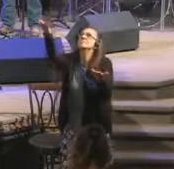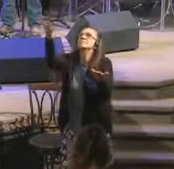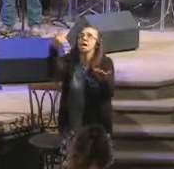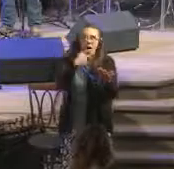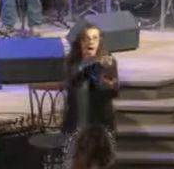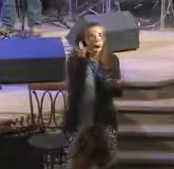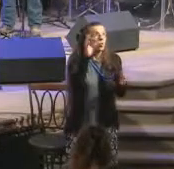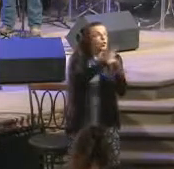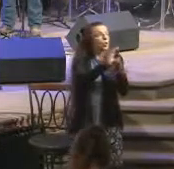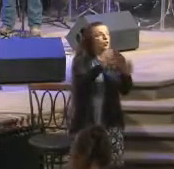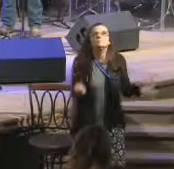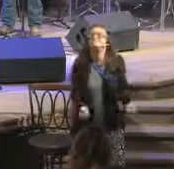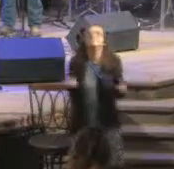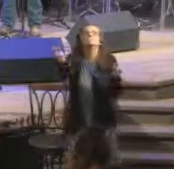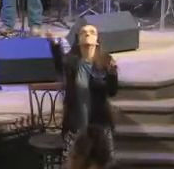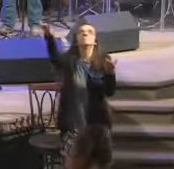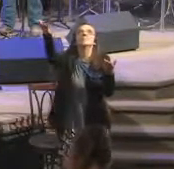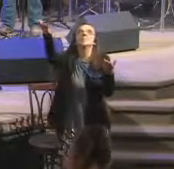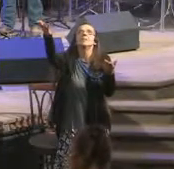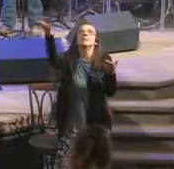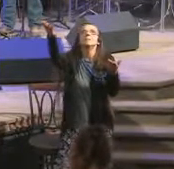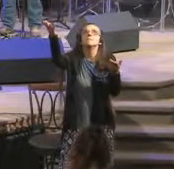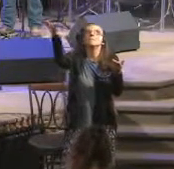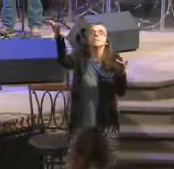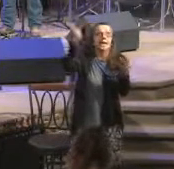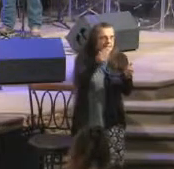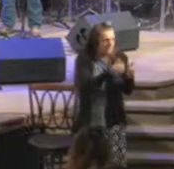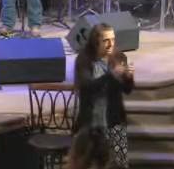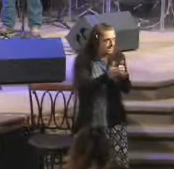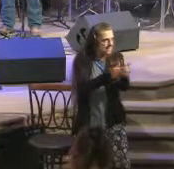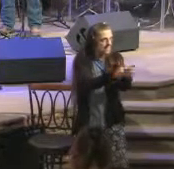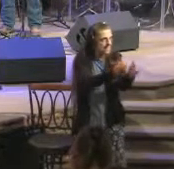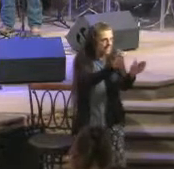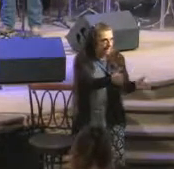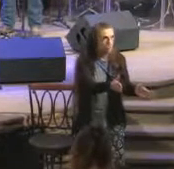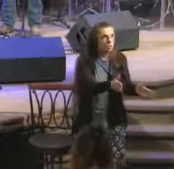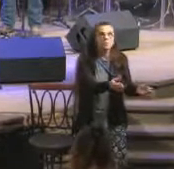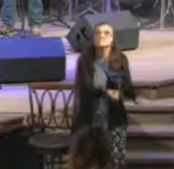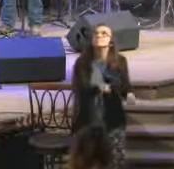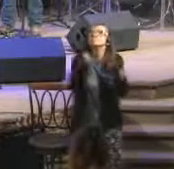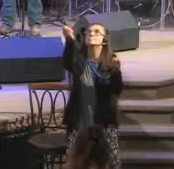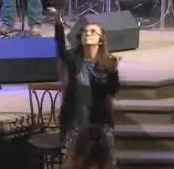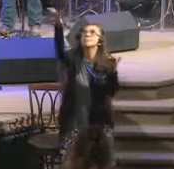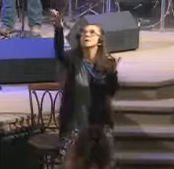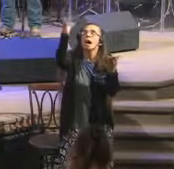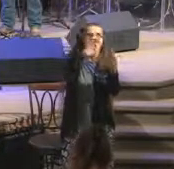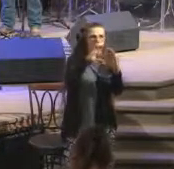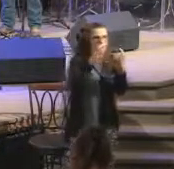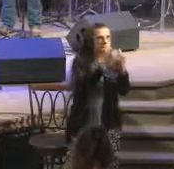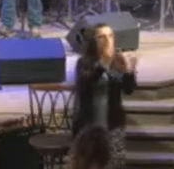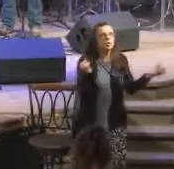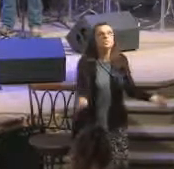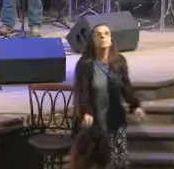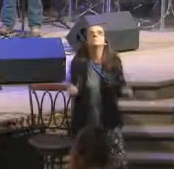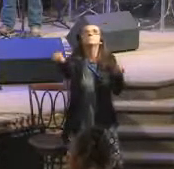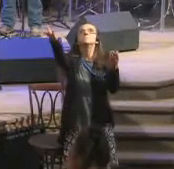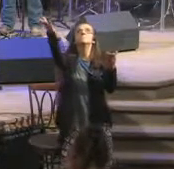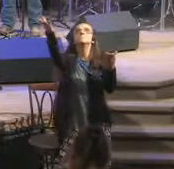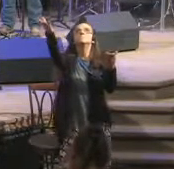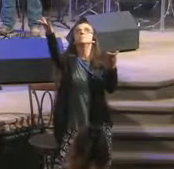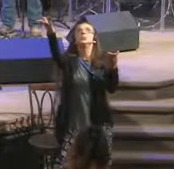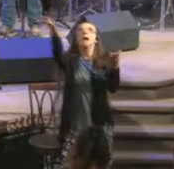our church. We give You its leadership. We give You our community. We give